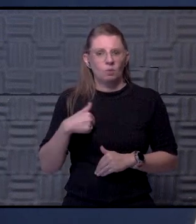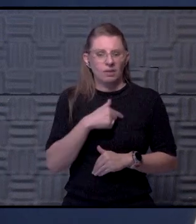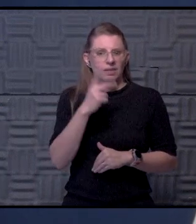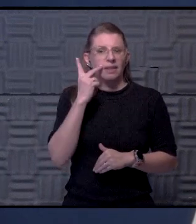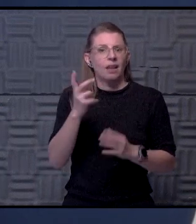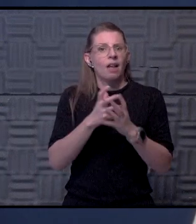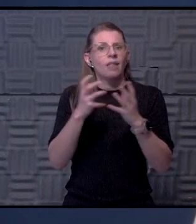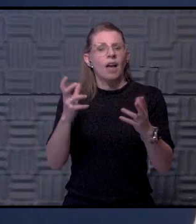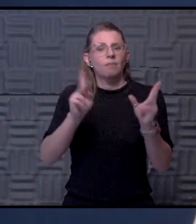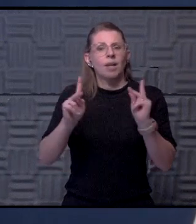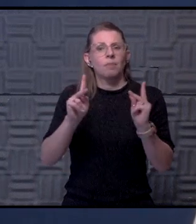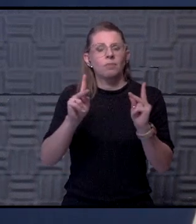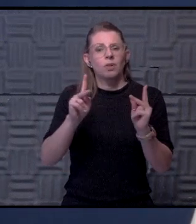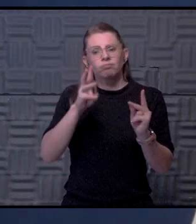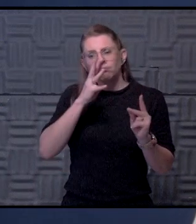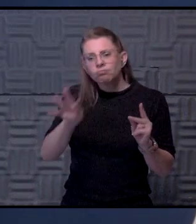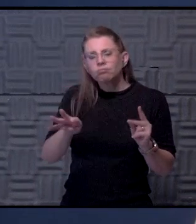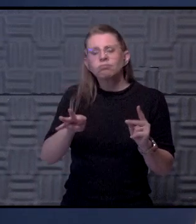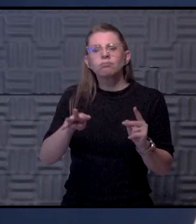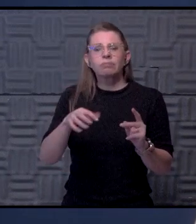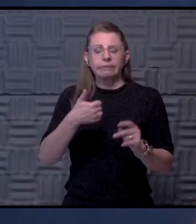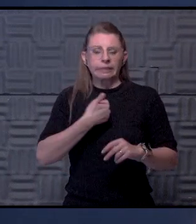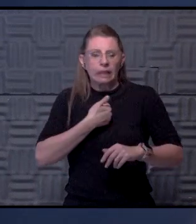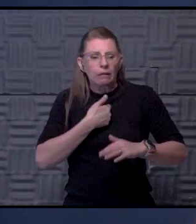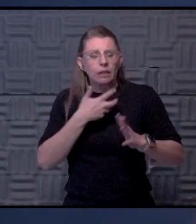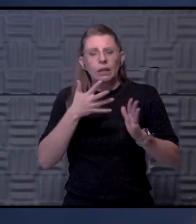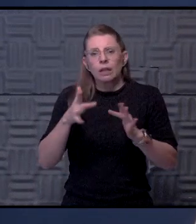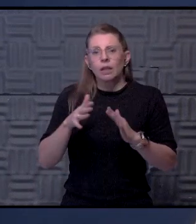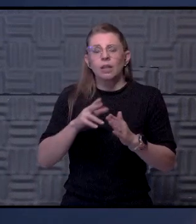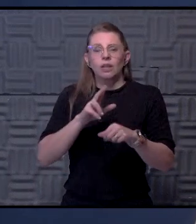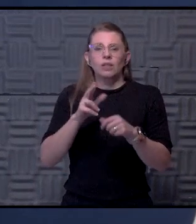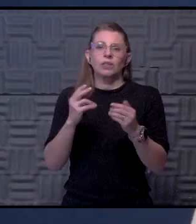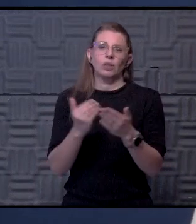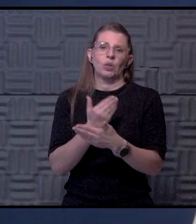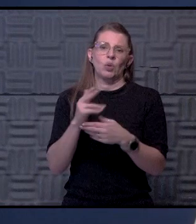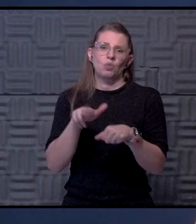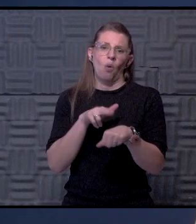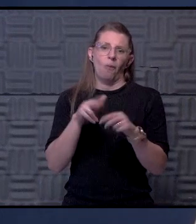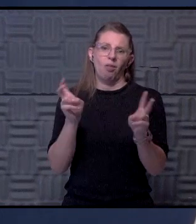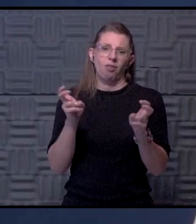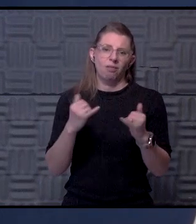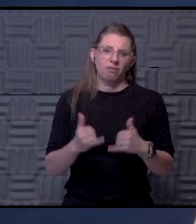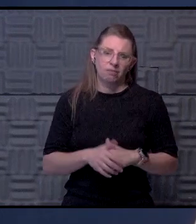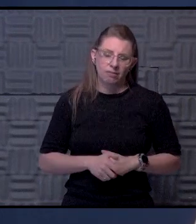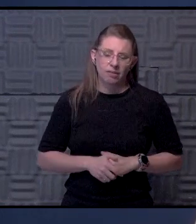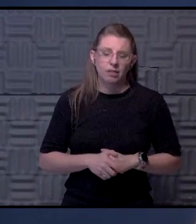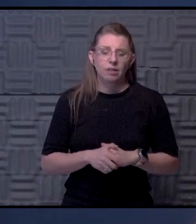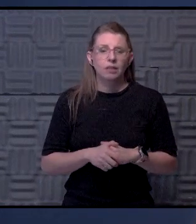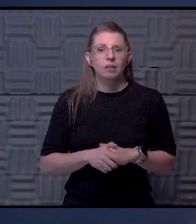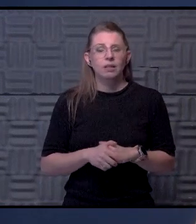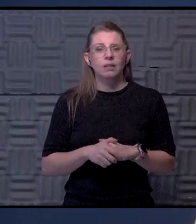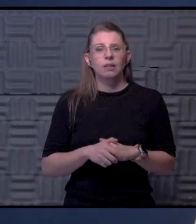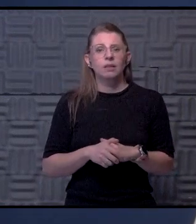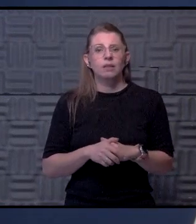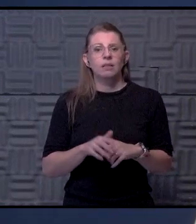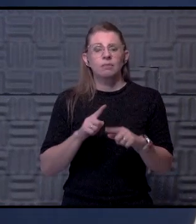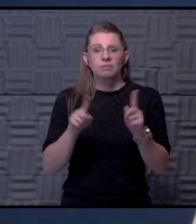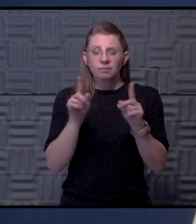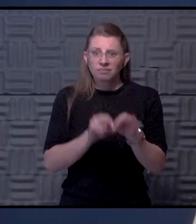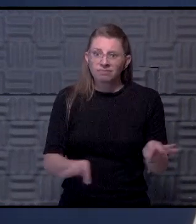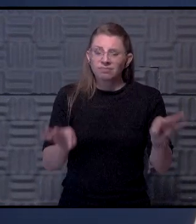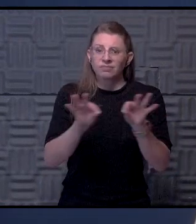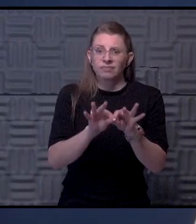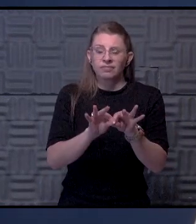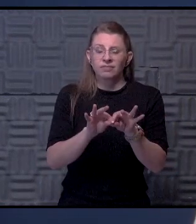of people neglecting themselves. Everyone, it's a new normal, but the mainstay, the